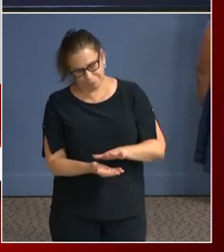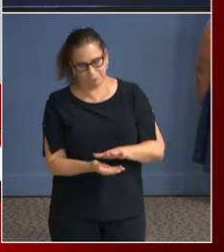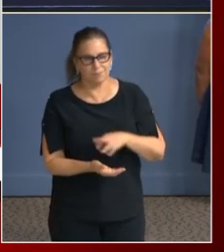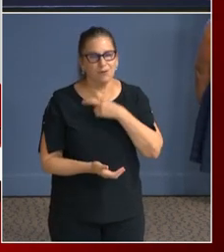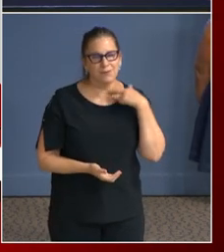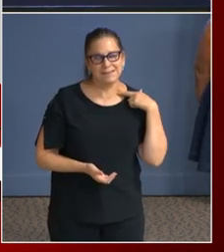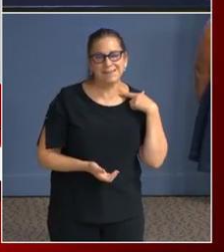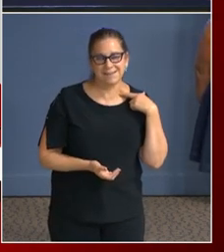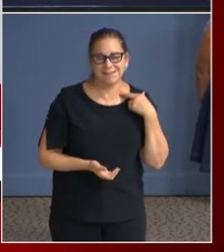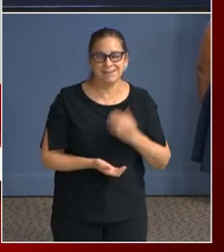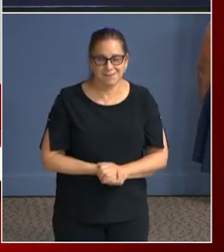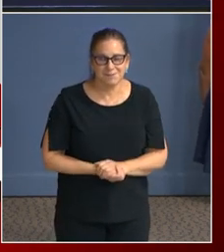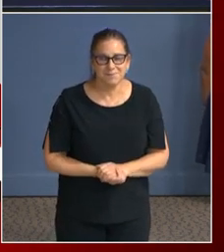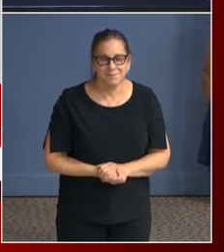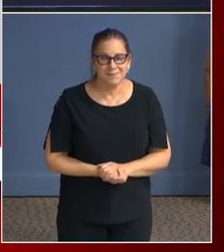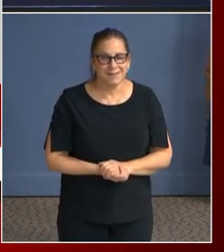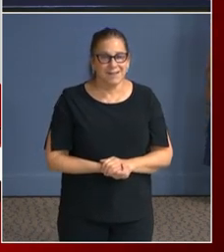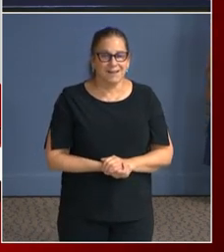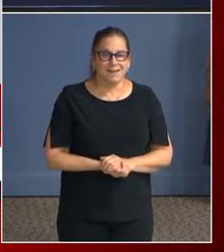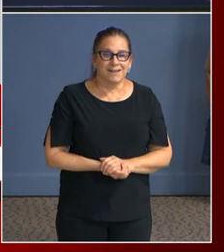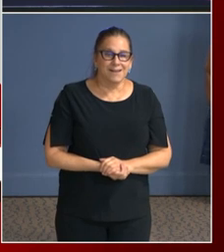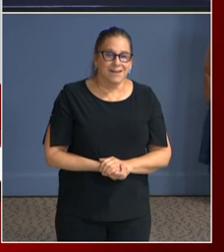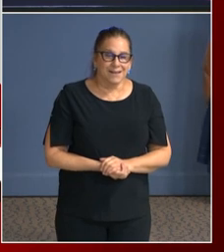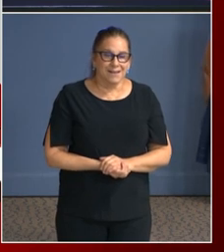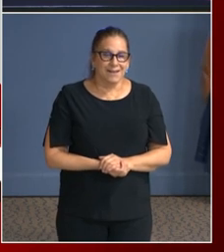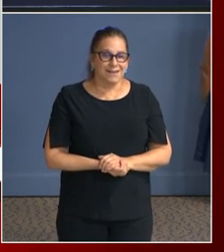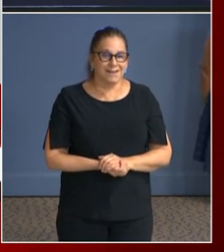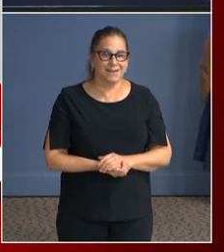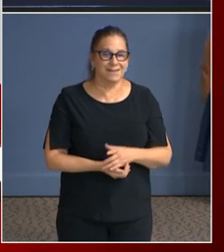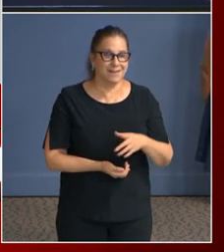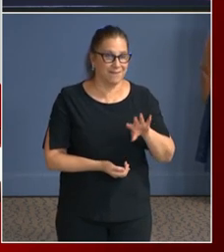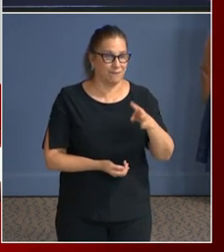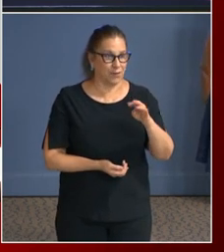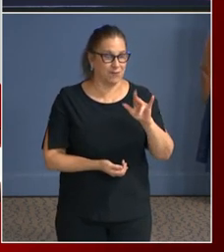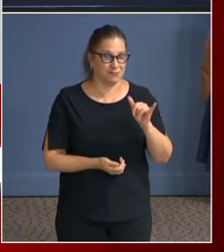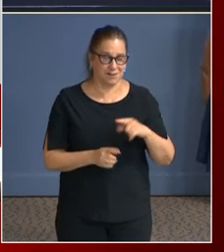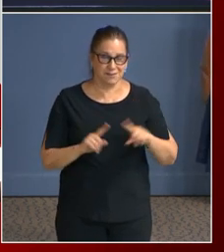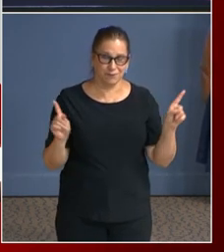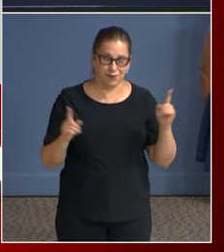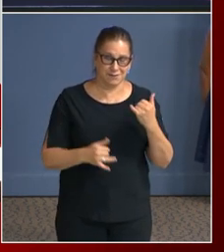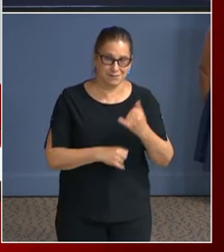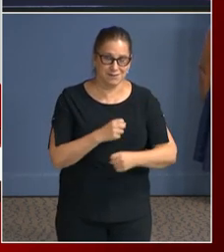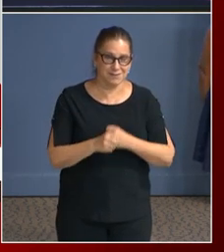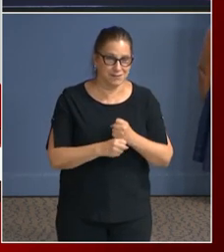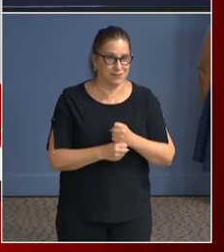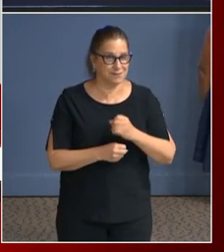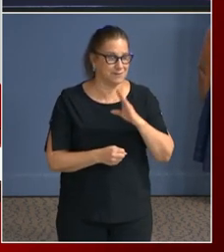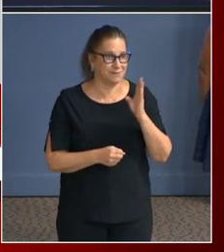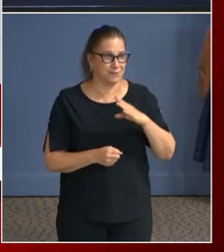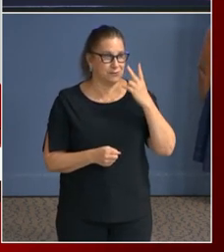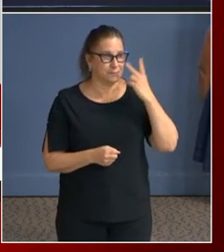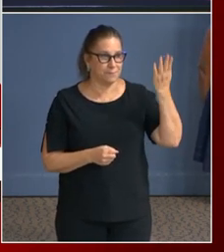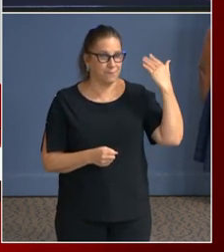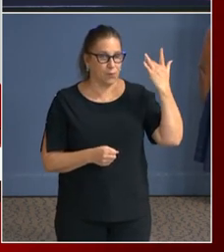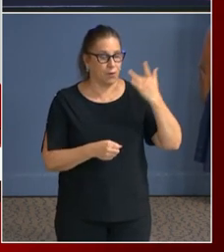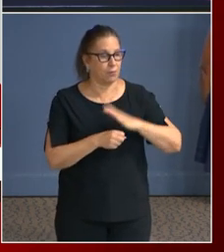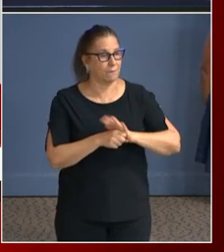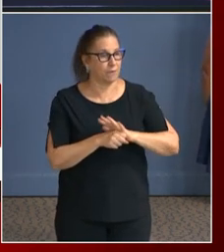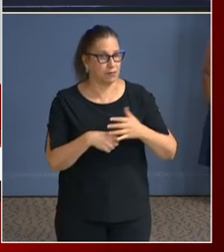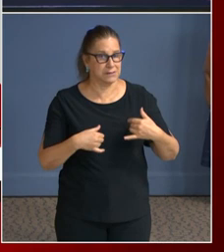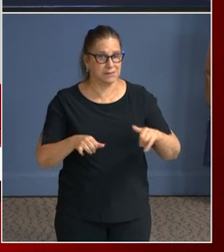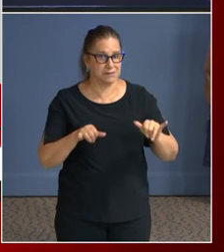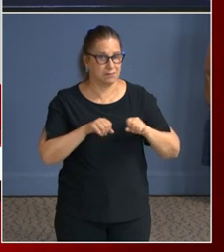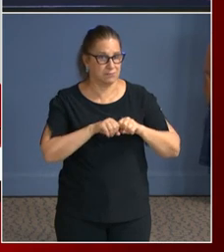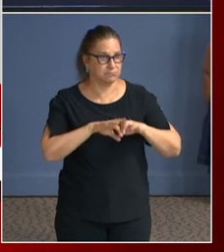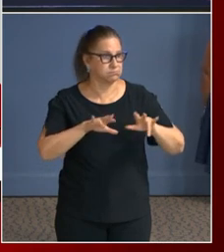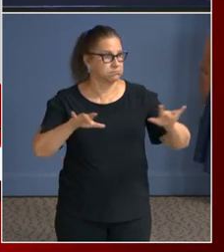4th of July of which none of us has ever seen or experienced before. And while COVID-19 continues to pose its own very